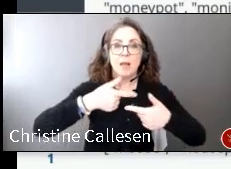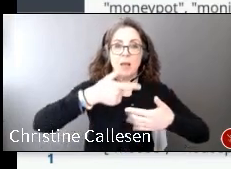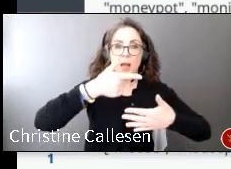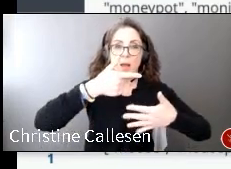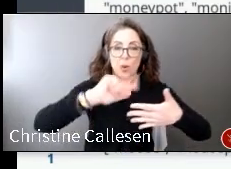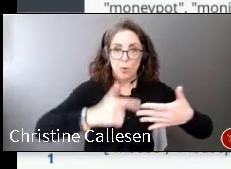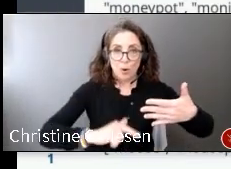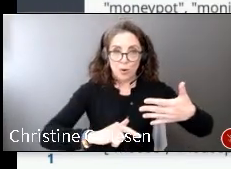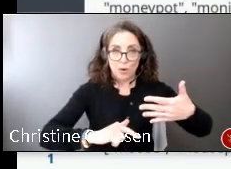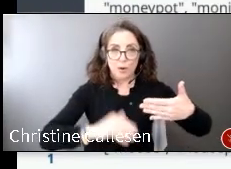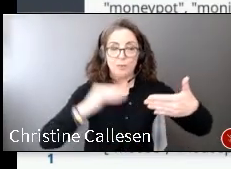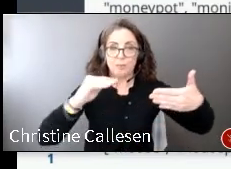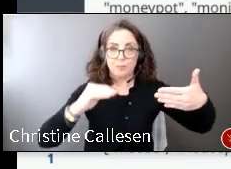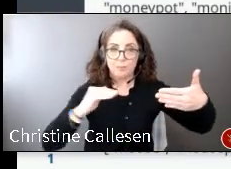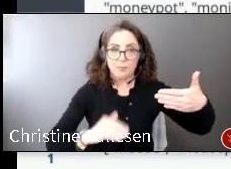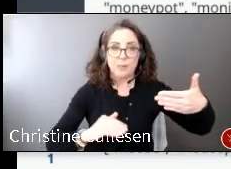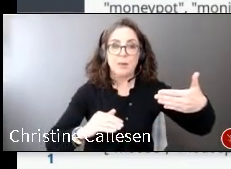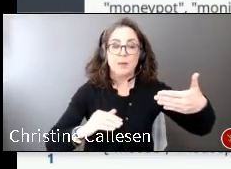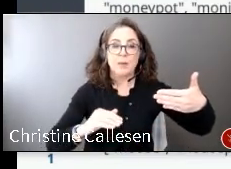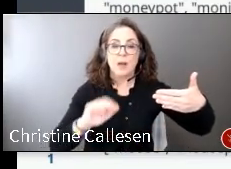list of repository